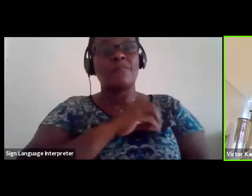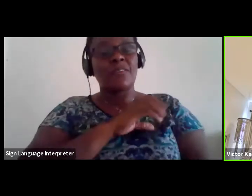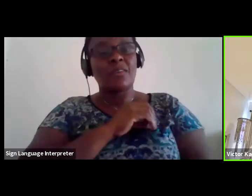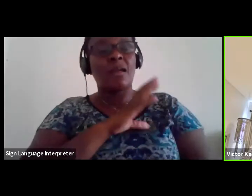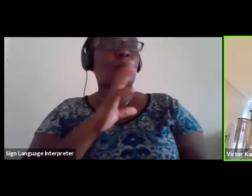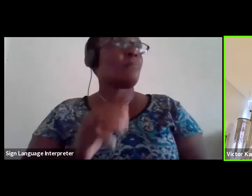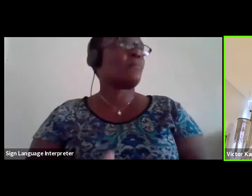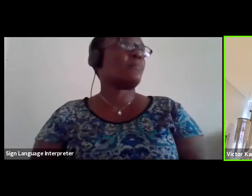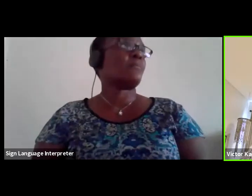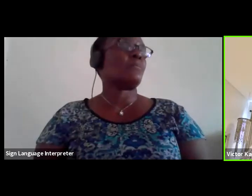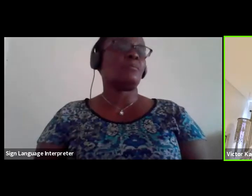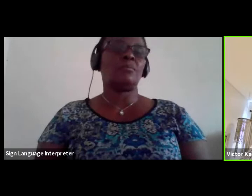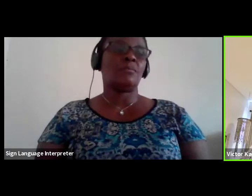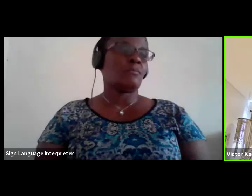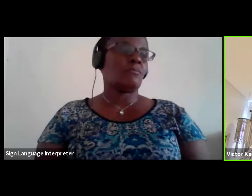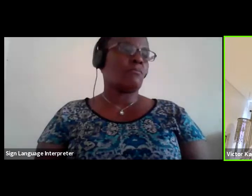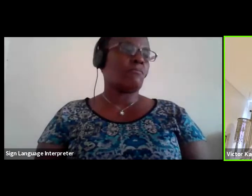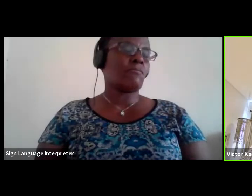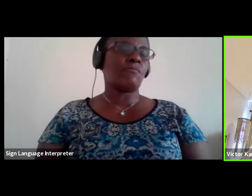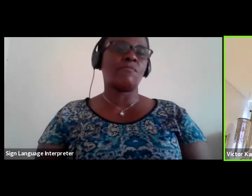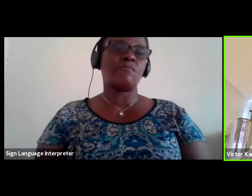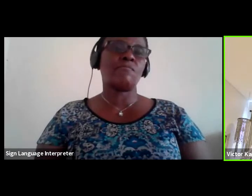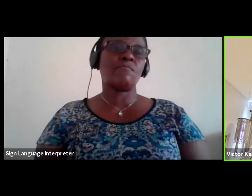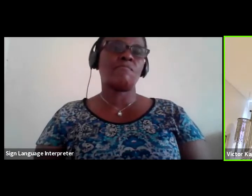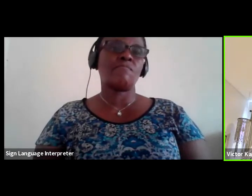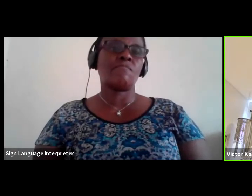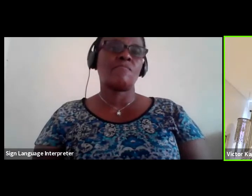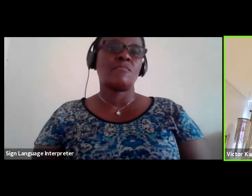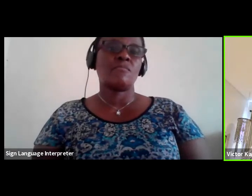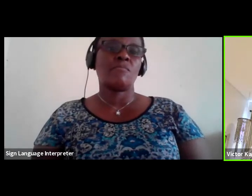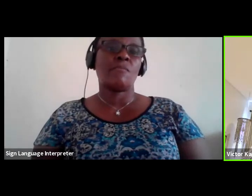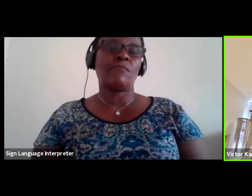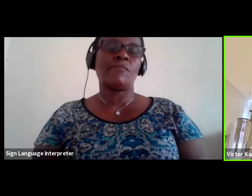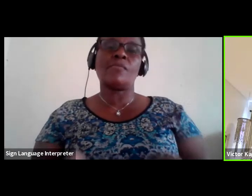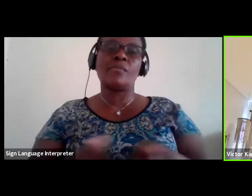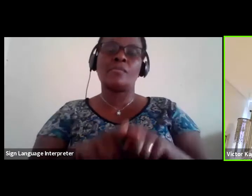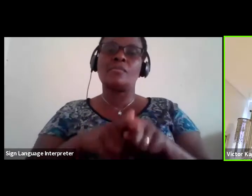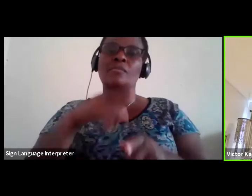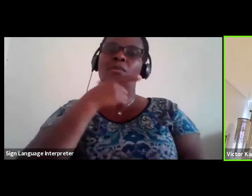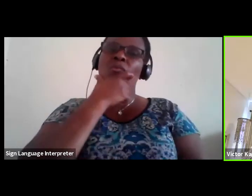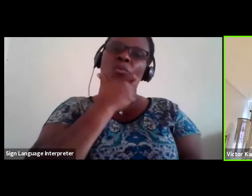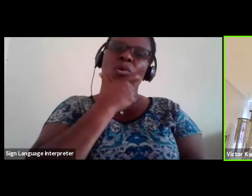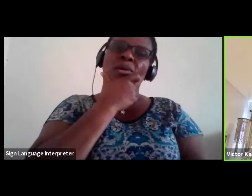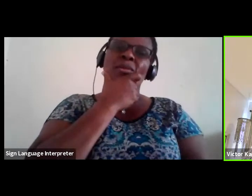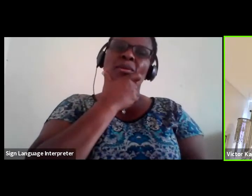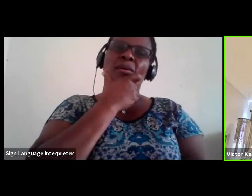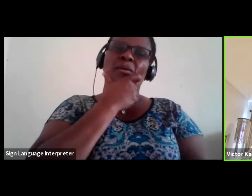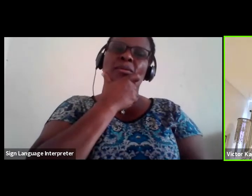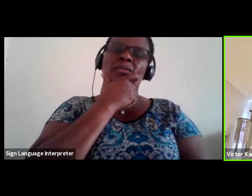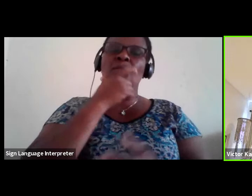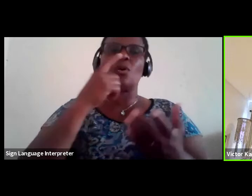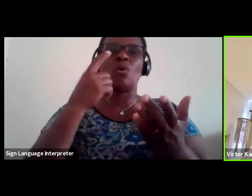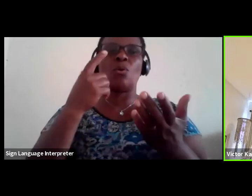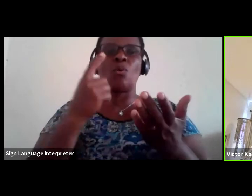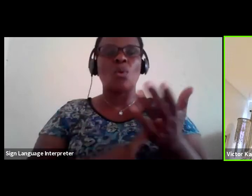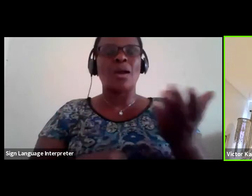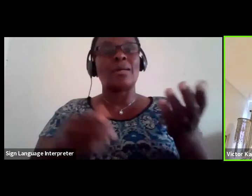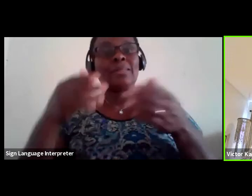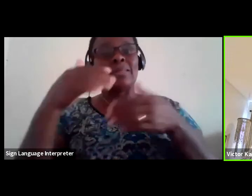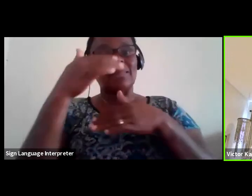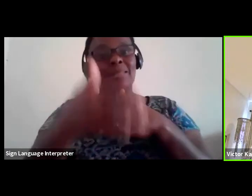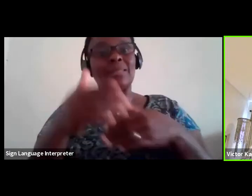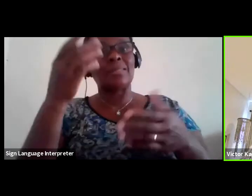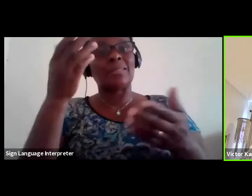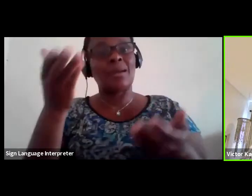in fear. You're constantly wondering where is the next damage? Where is the next threat going to come from?